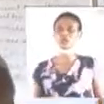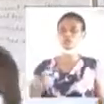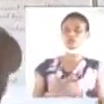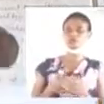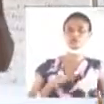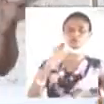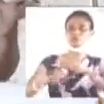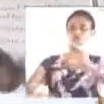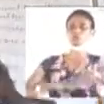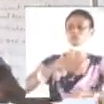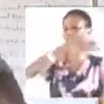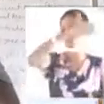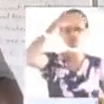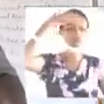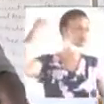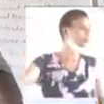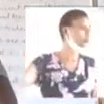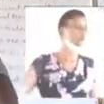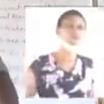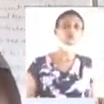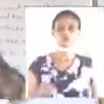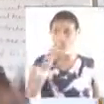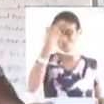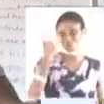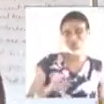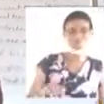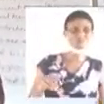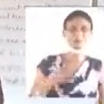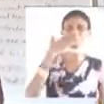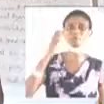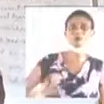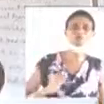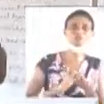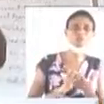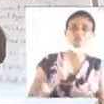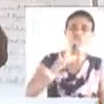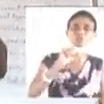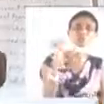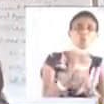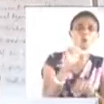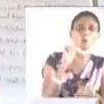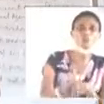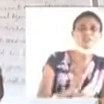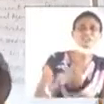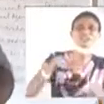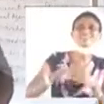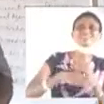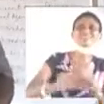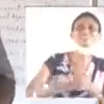this before they walk 2 steps. They've forgotten because drug is